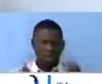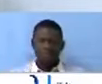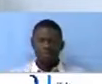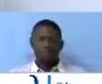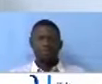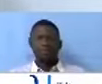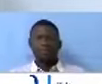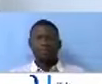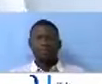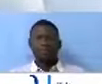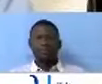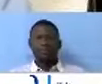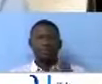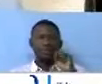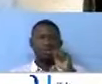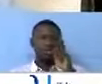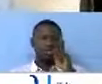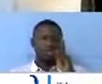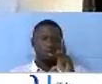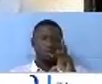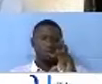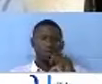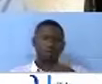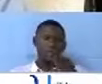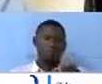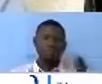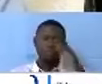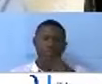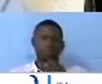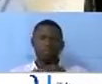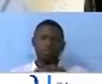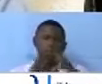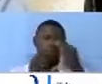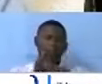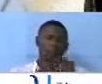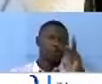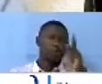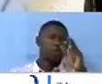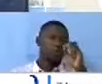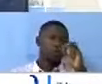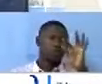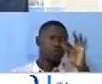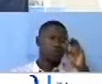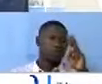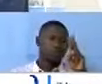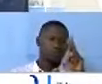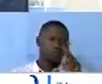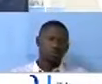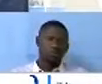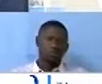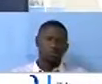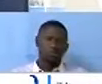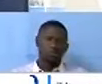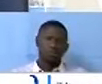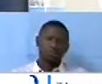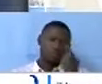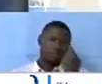happening. Sarakunda Kotu, isolation. Sarakunda Kotu, New Burma. But that was normal, Mr. Barry.